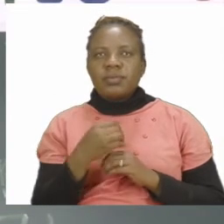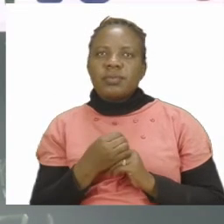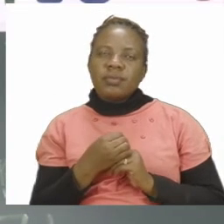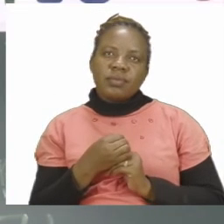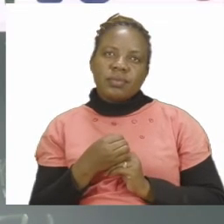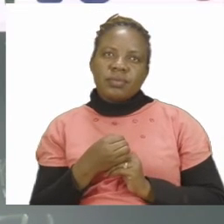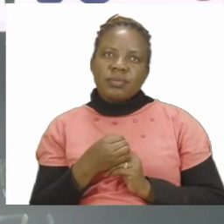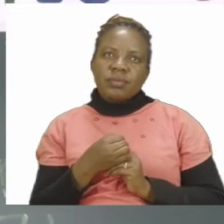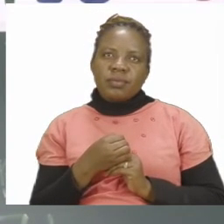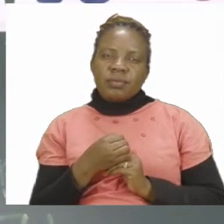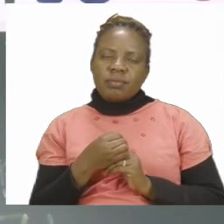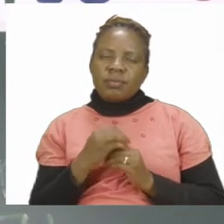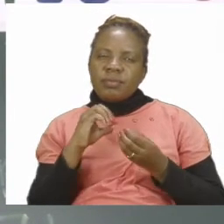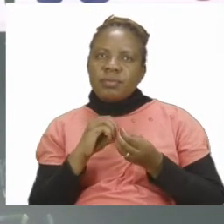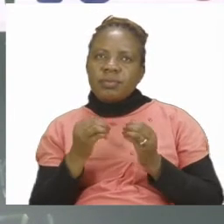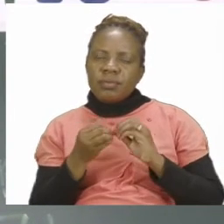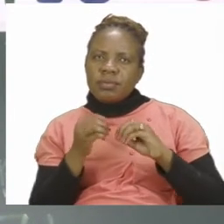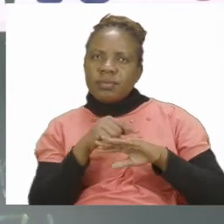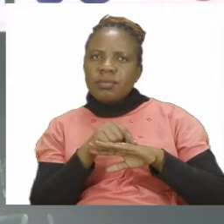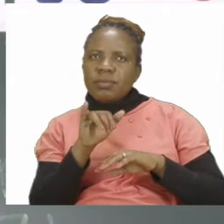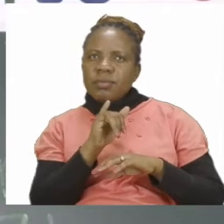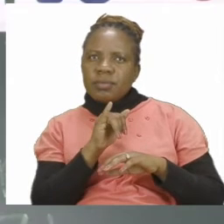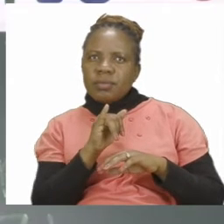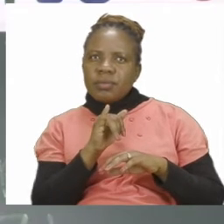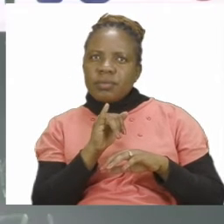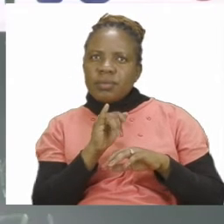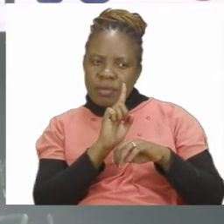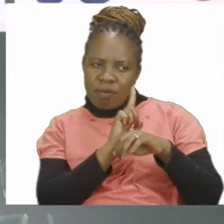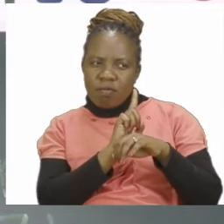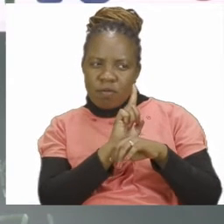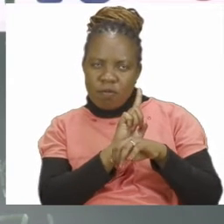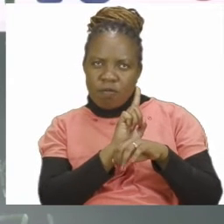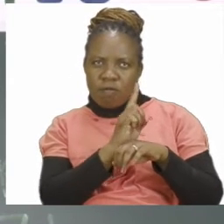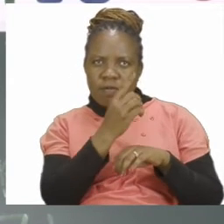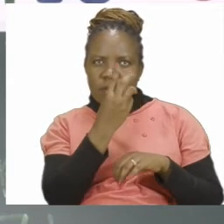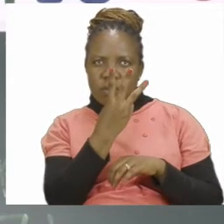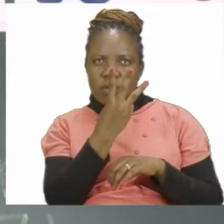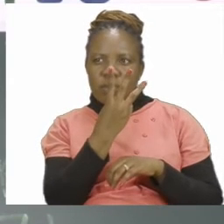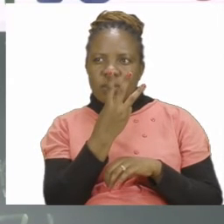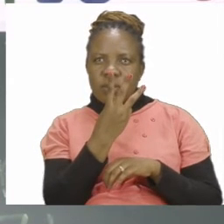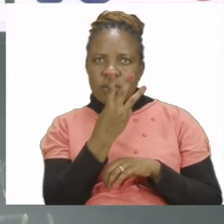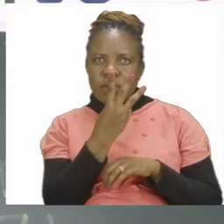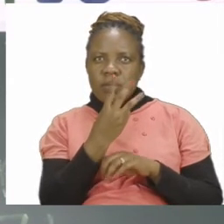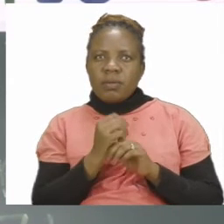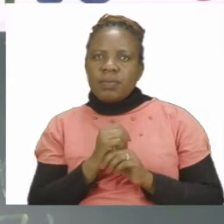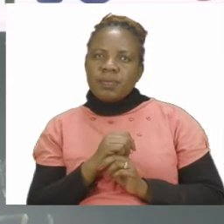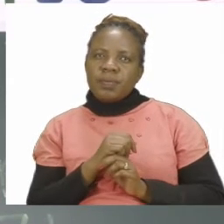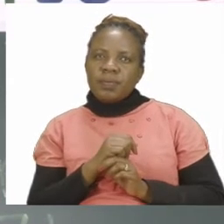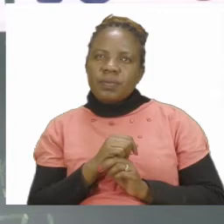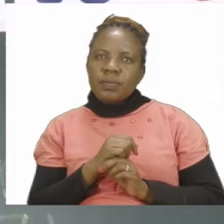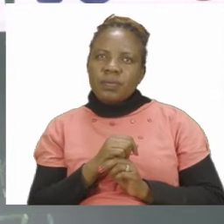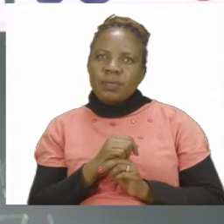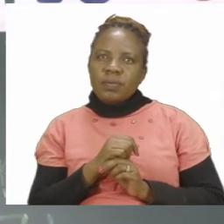335. And the underlined digit is the number 3. So now we have to go